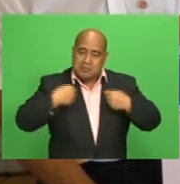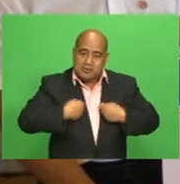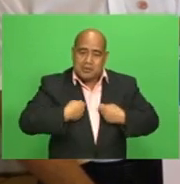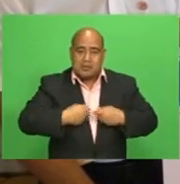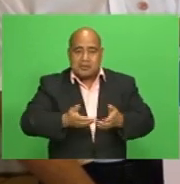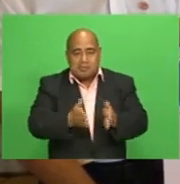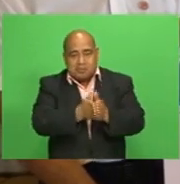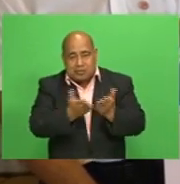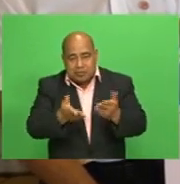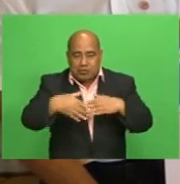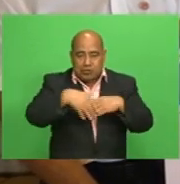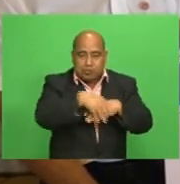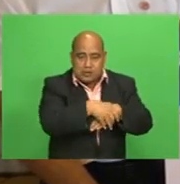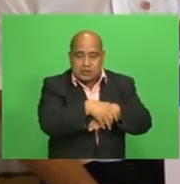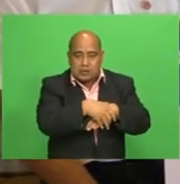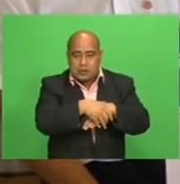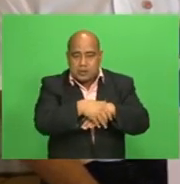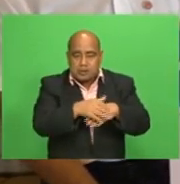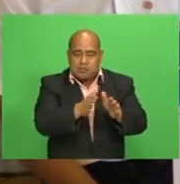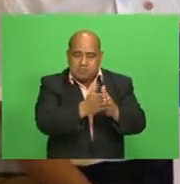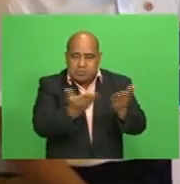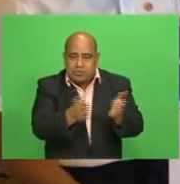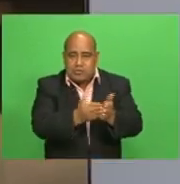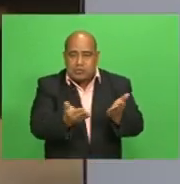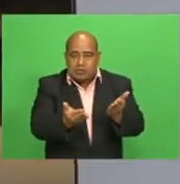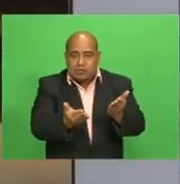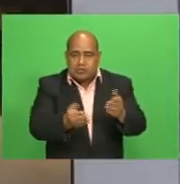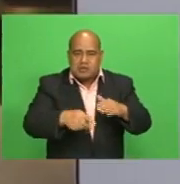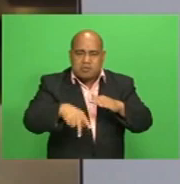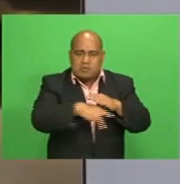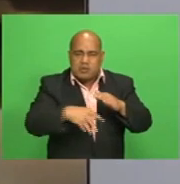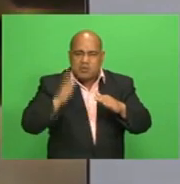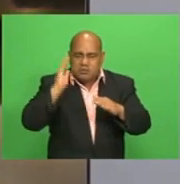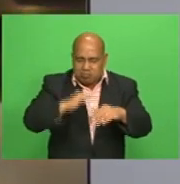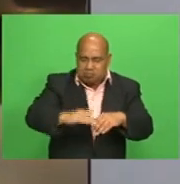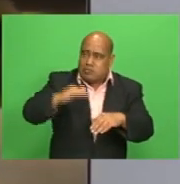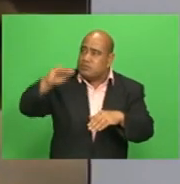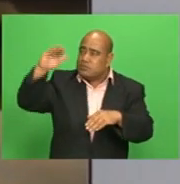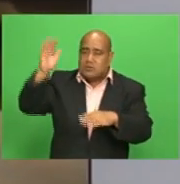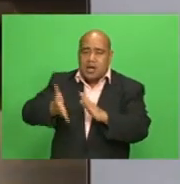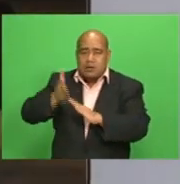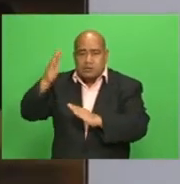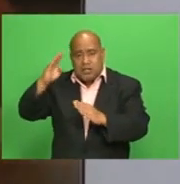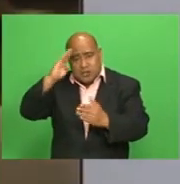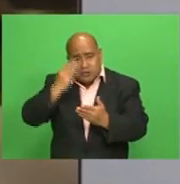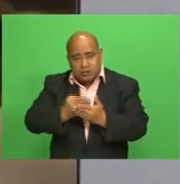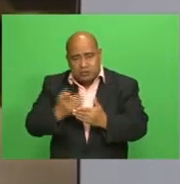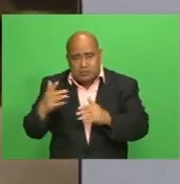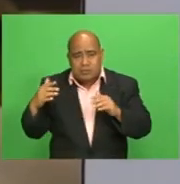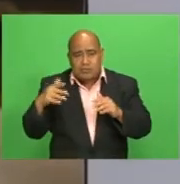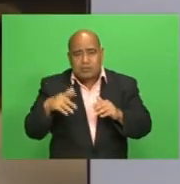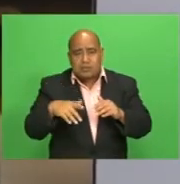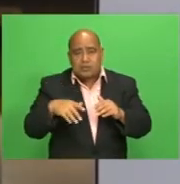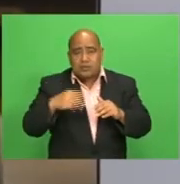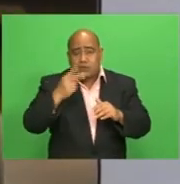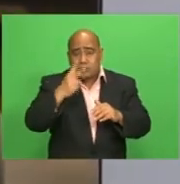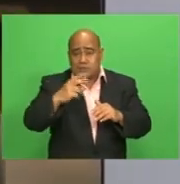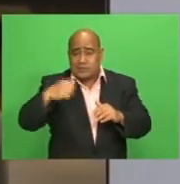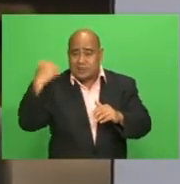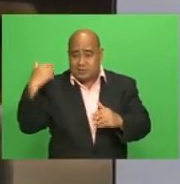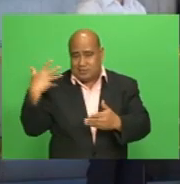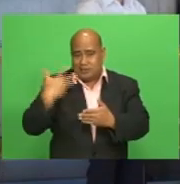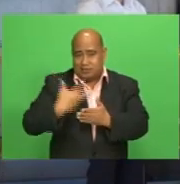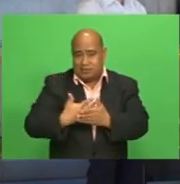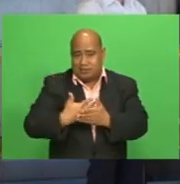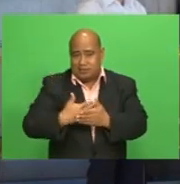stationery for primary and secondary school children. Since 2016, Burger King has raised close to $70,000